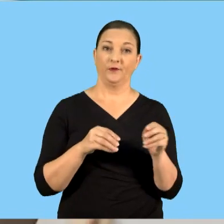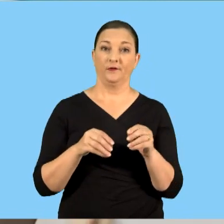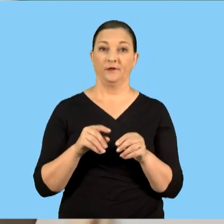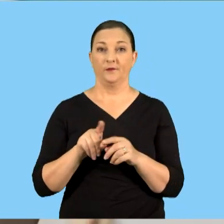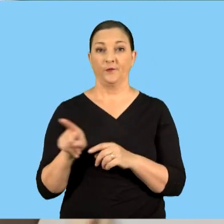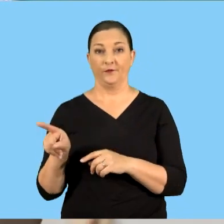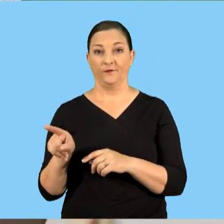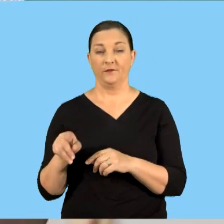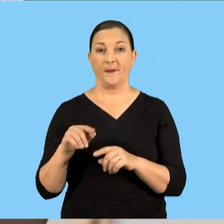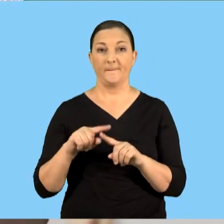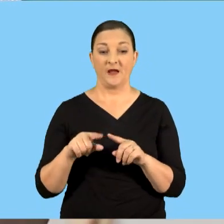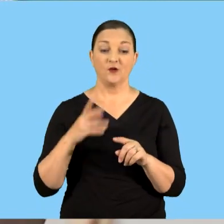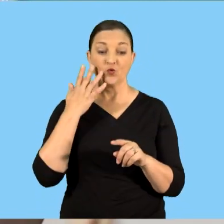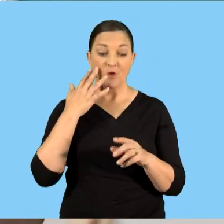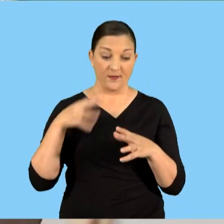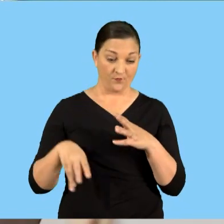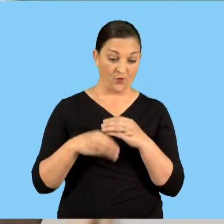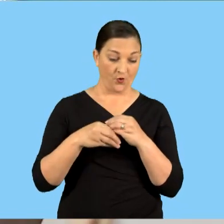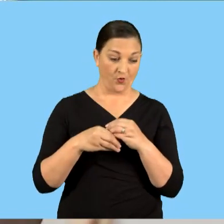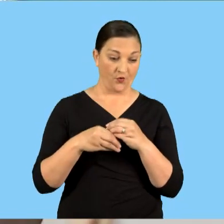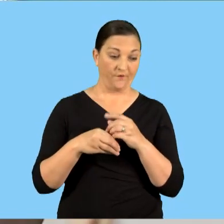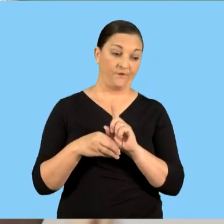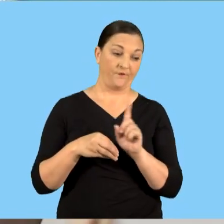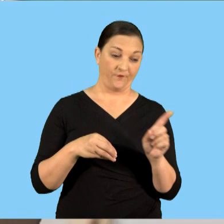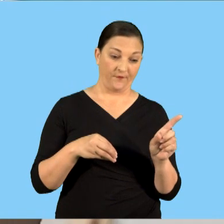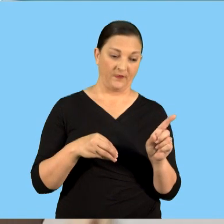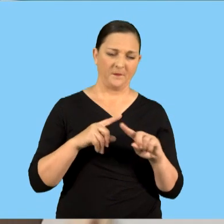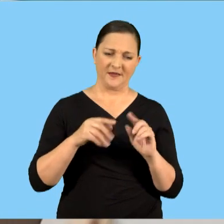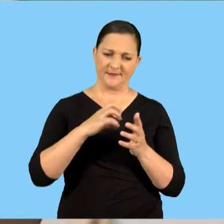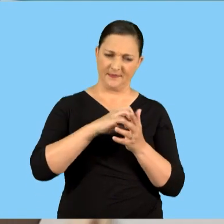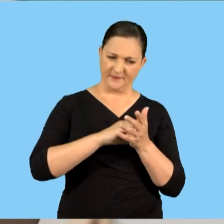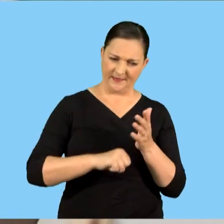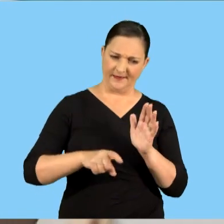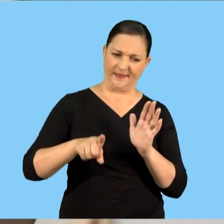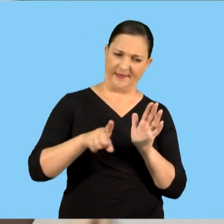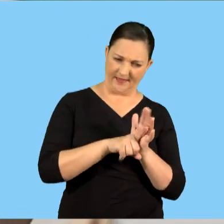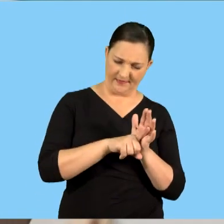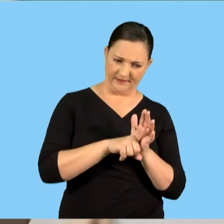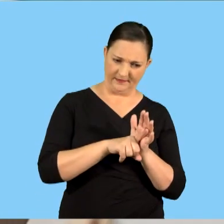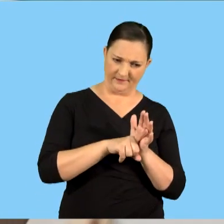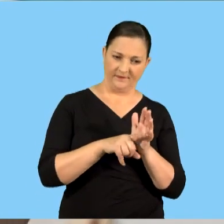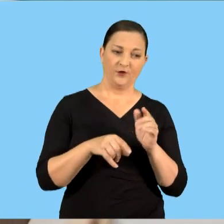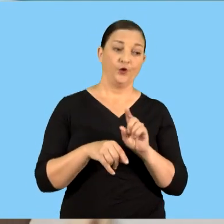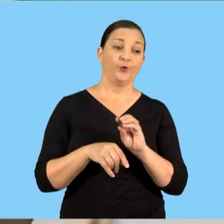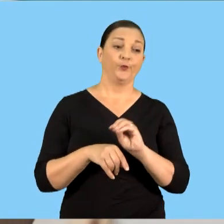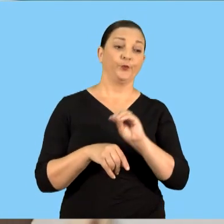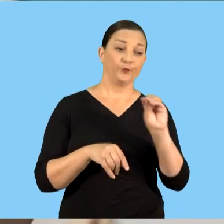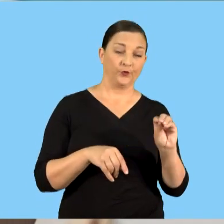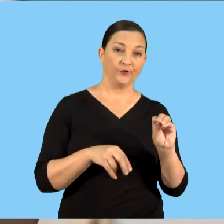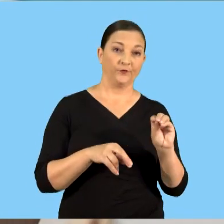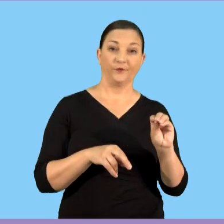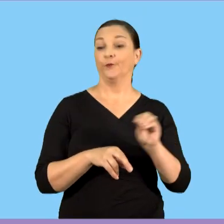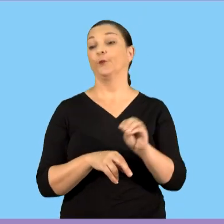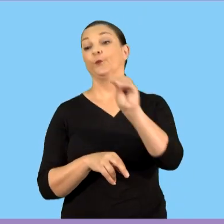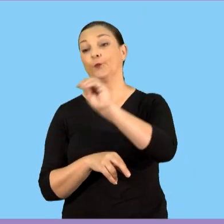positive numbers, we move to the left. It means if we subtract negative numbers, we are going to move to the right.